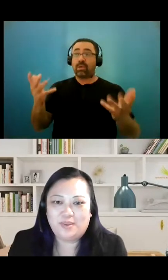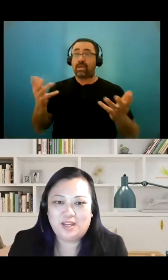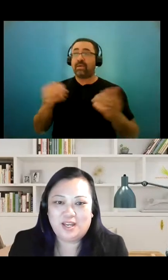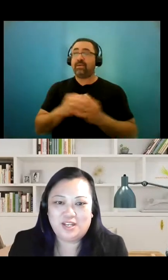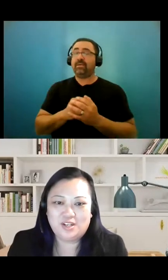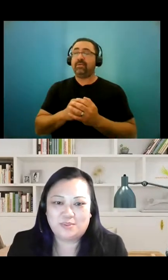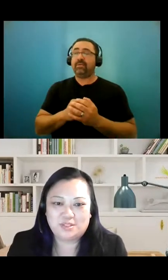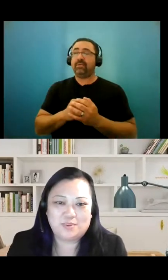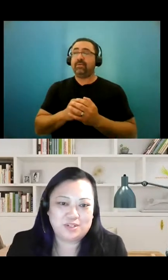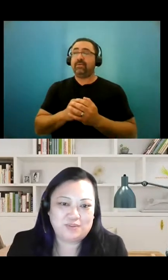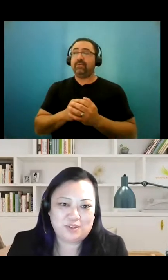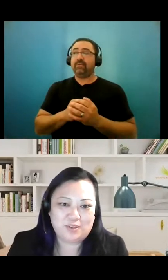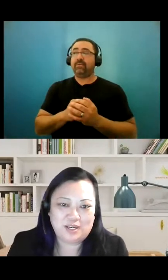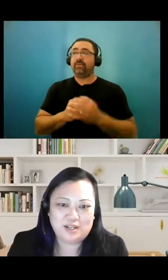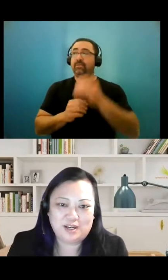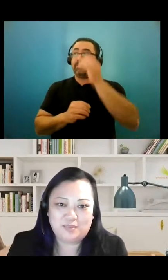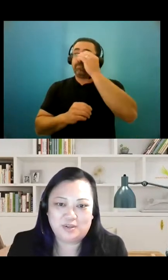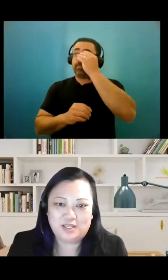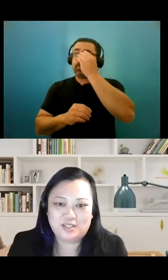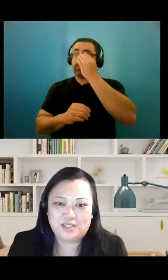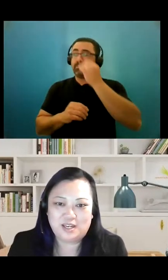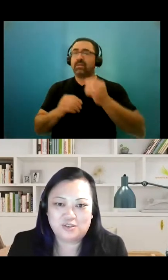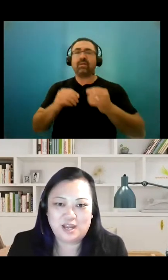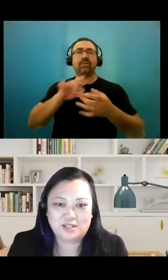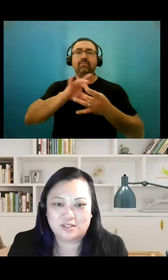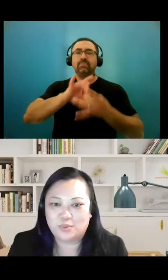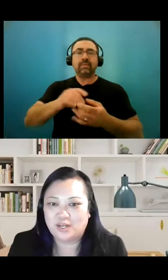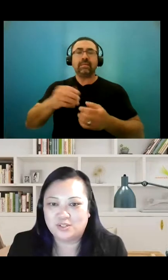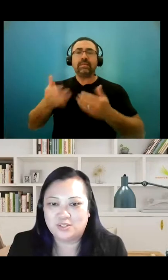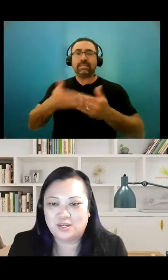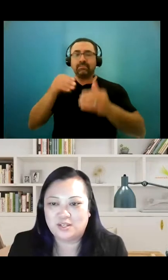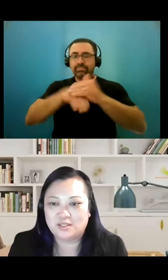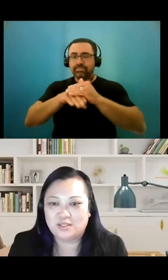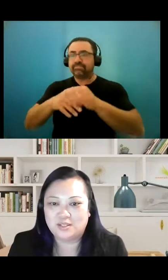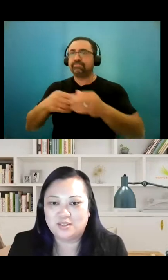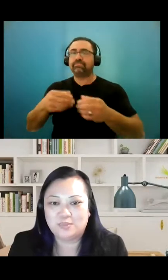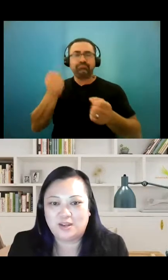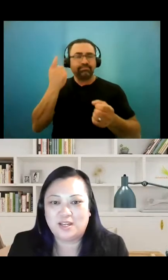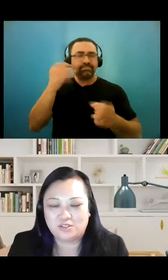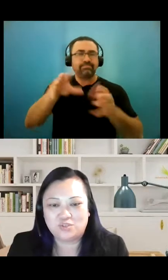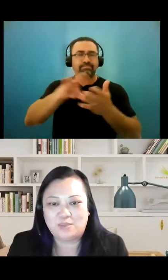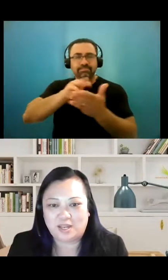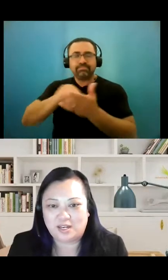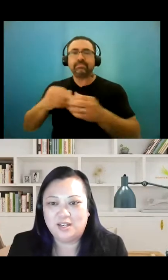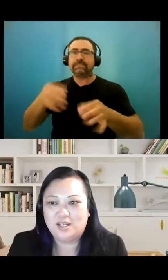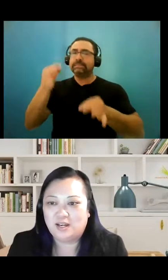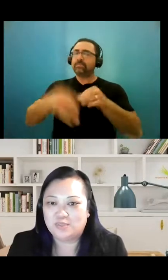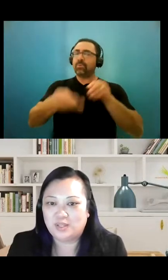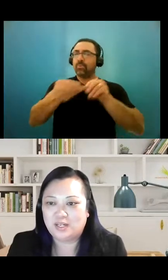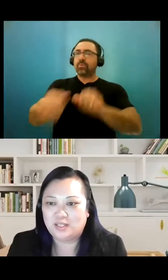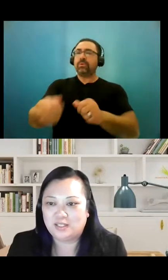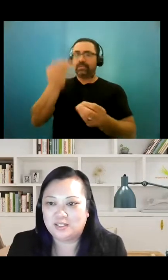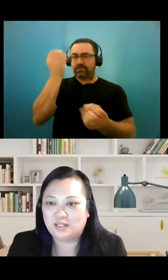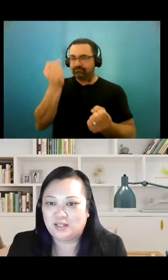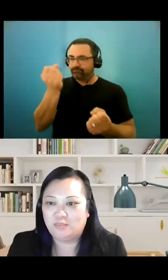is aging hubs and spokes in every community, you know, an easy entry access point, and just to simplify it and streamline it so